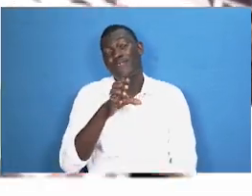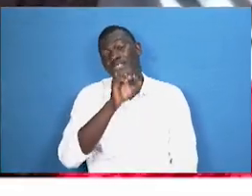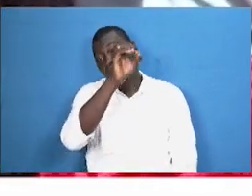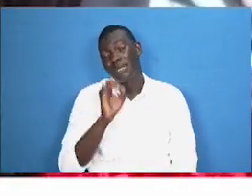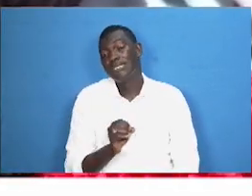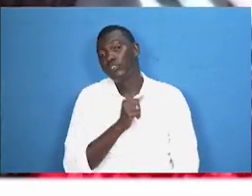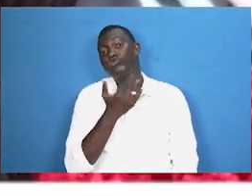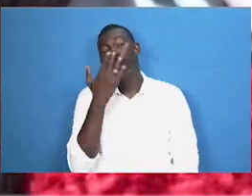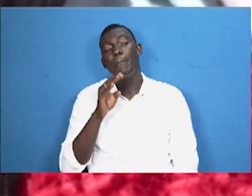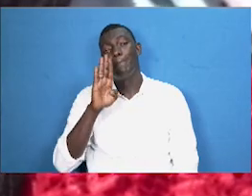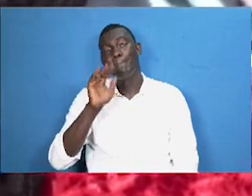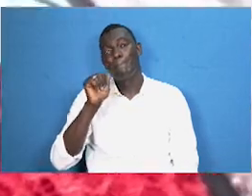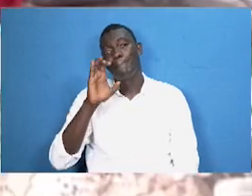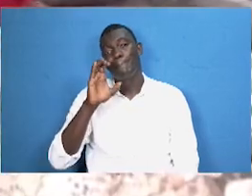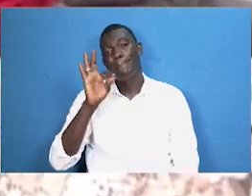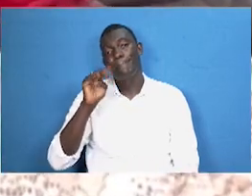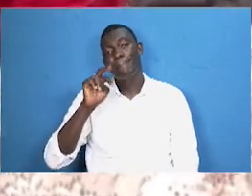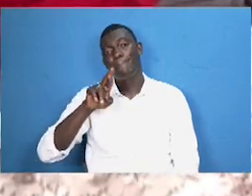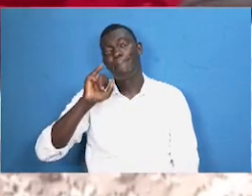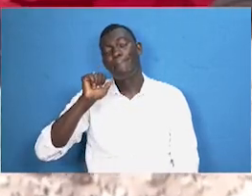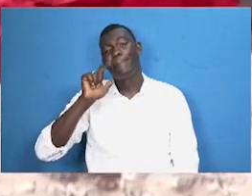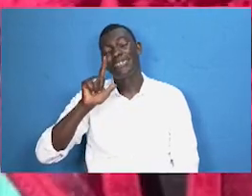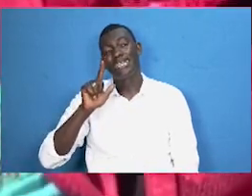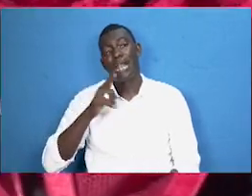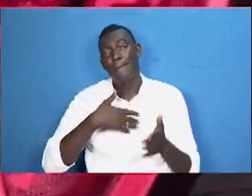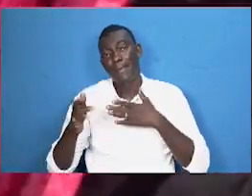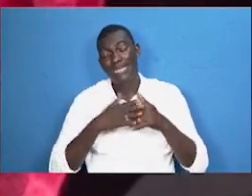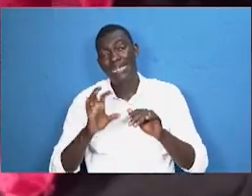some bacterial matter can remain. For QTV News, I am Aminata Ceesay.